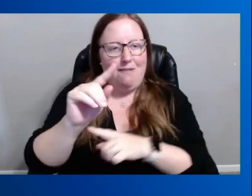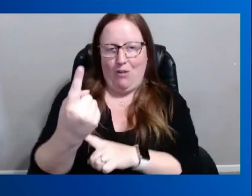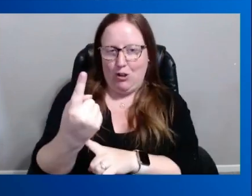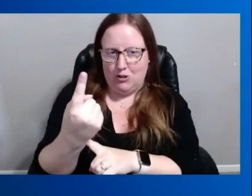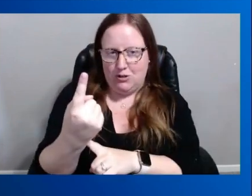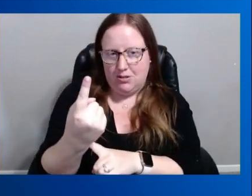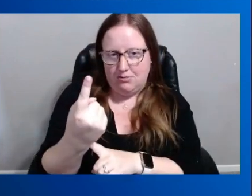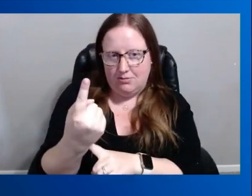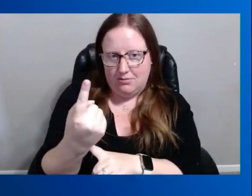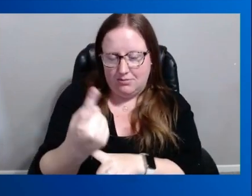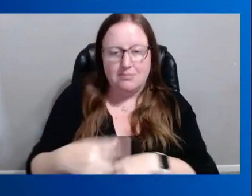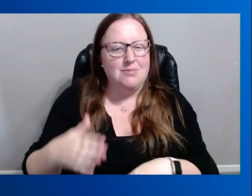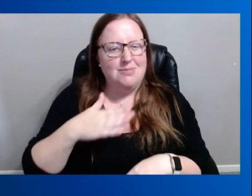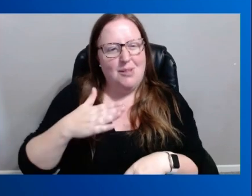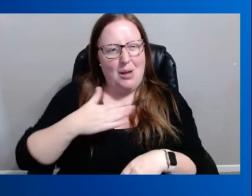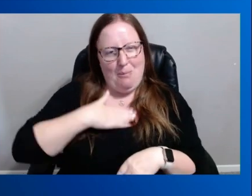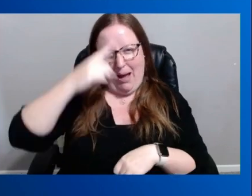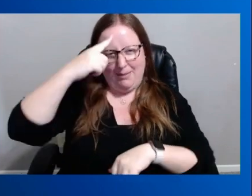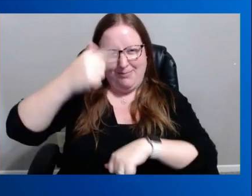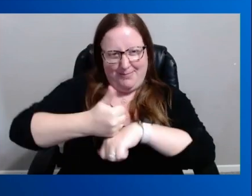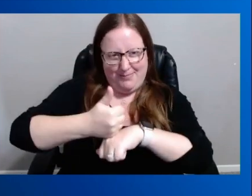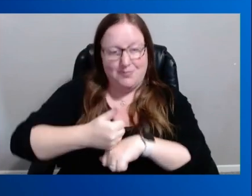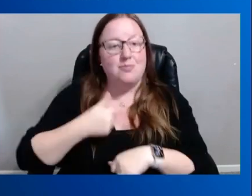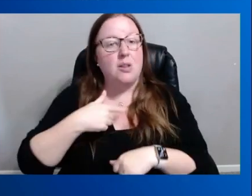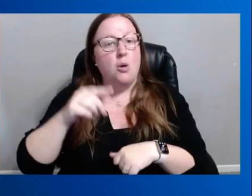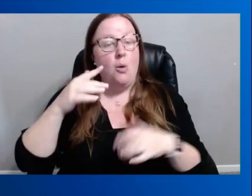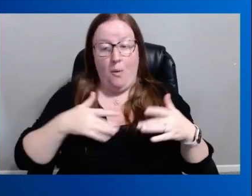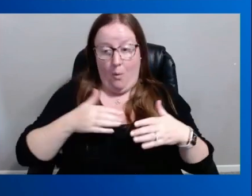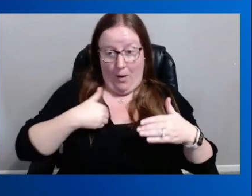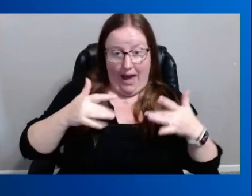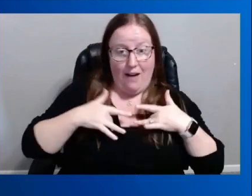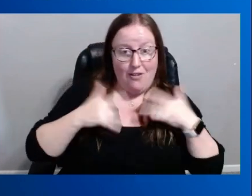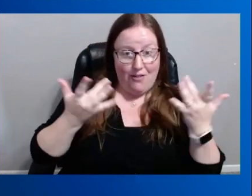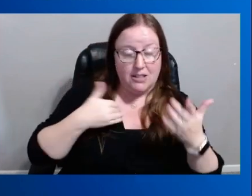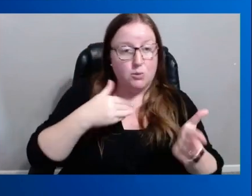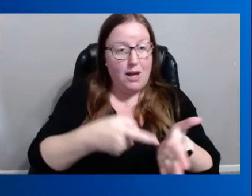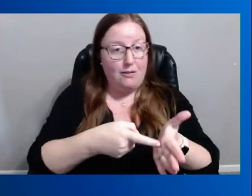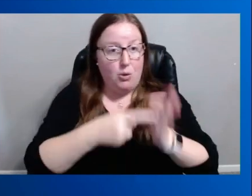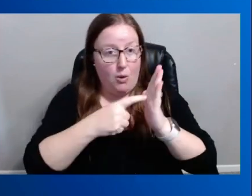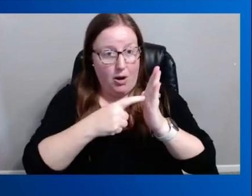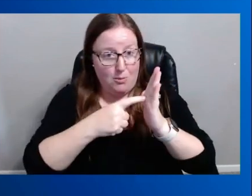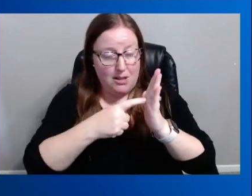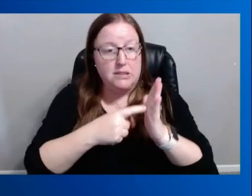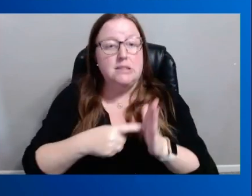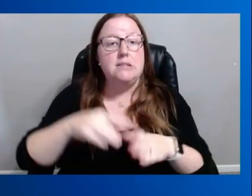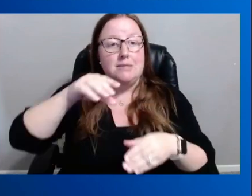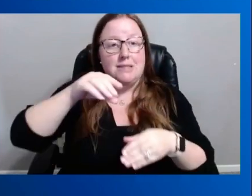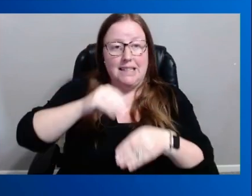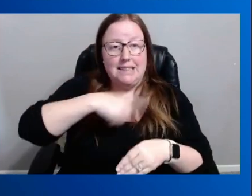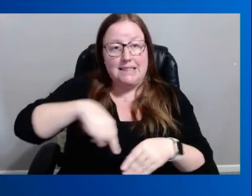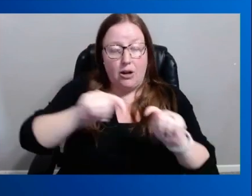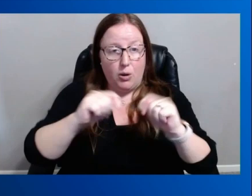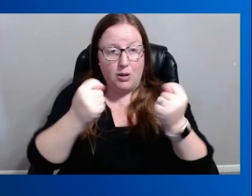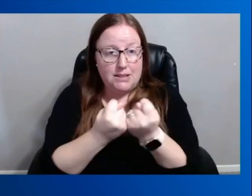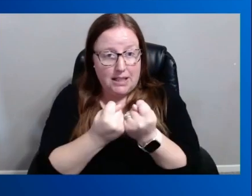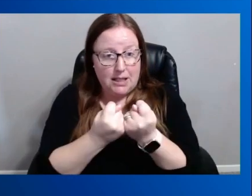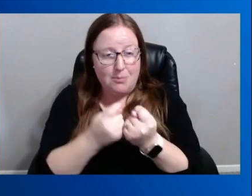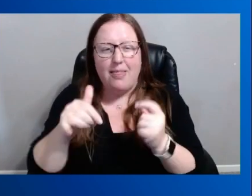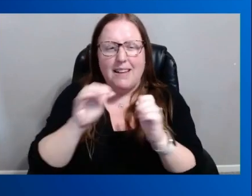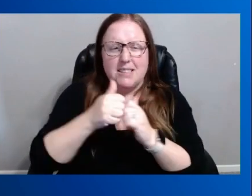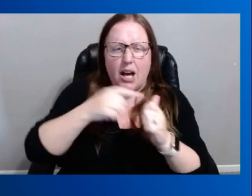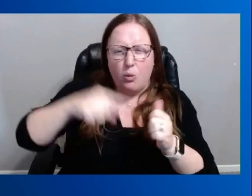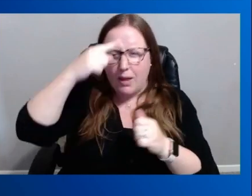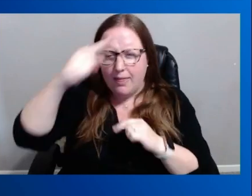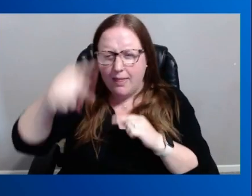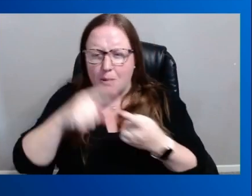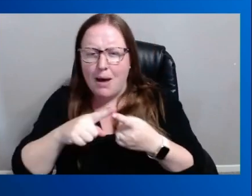I mentioned this slide earlier, is when we get events, when we get requirements inside of our teams, this is the way we kind of think about